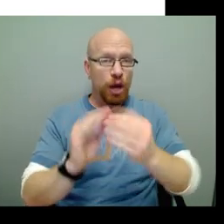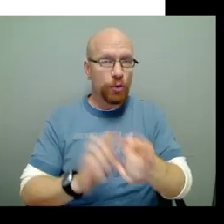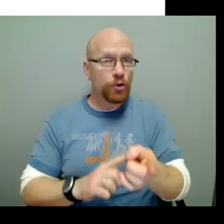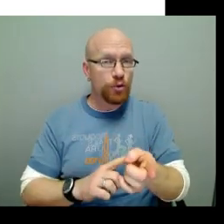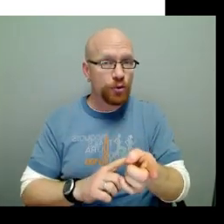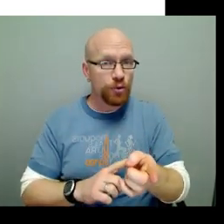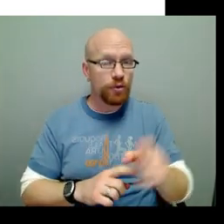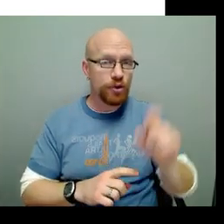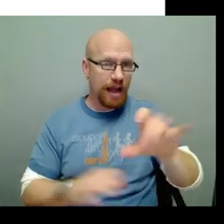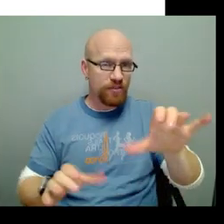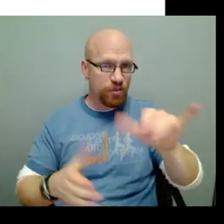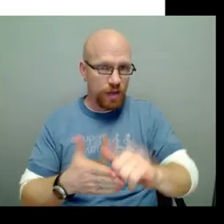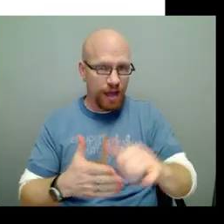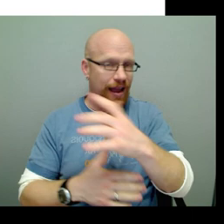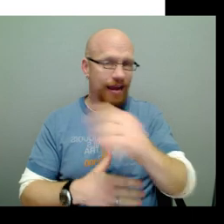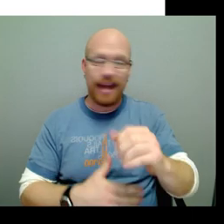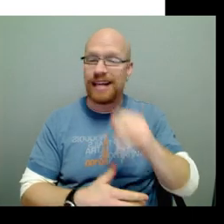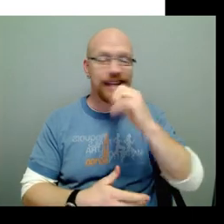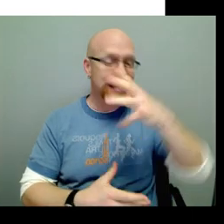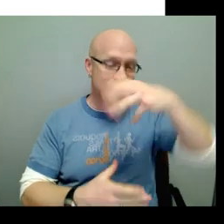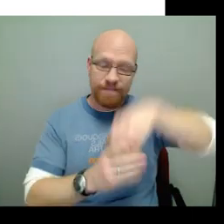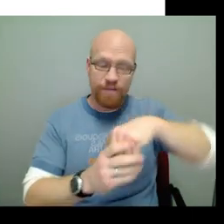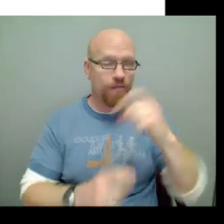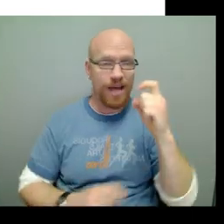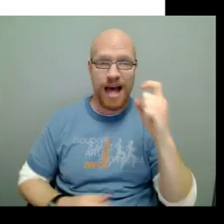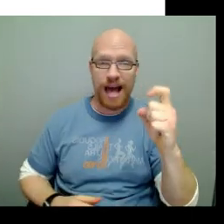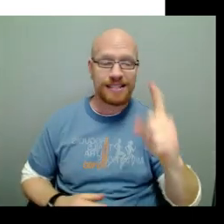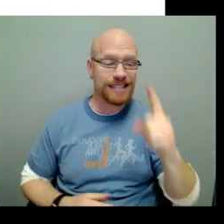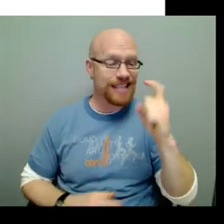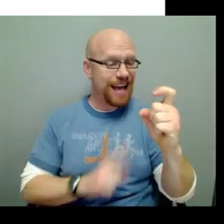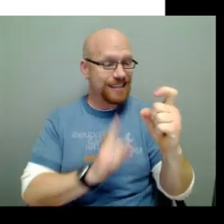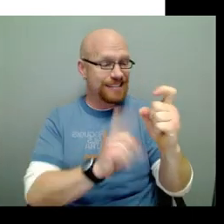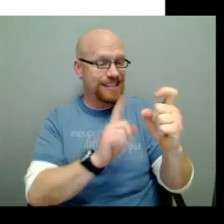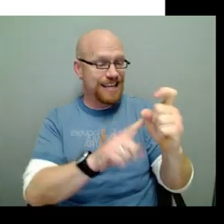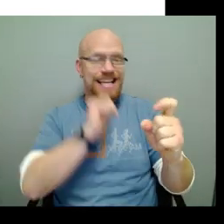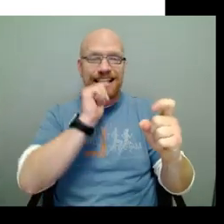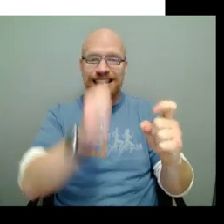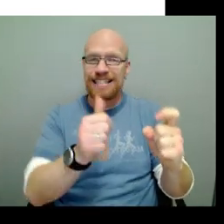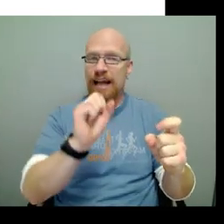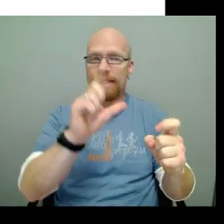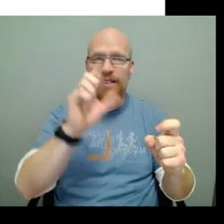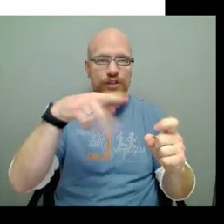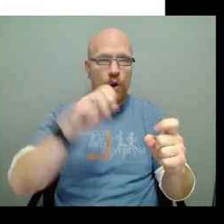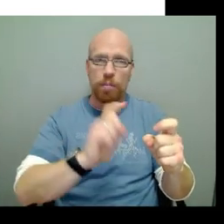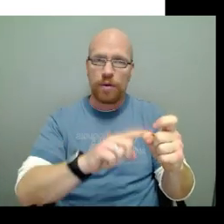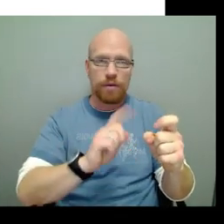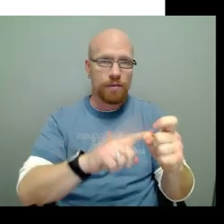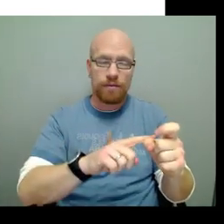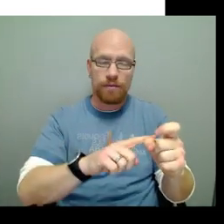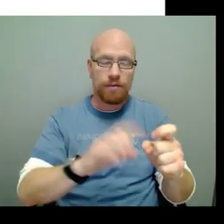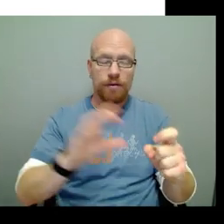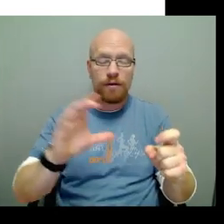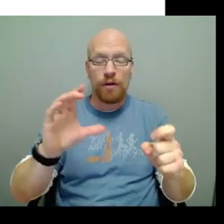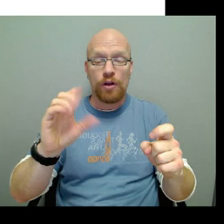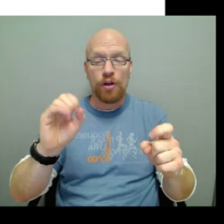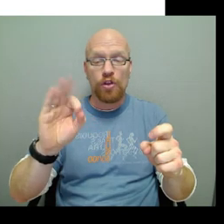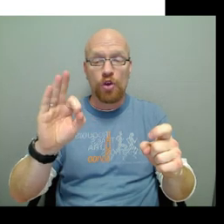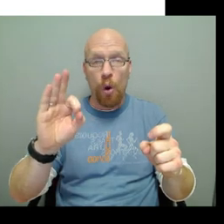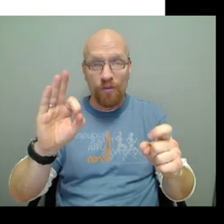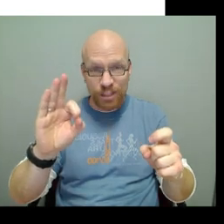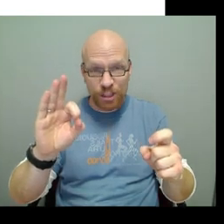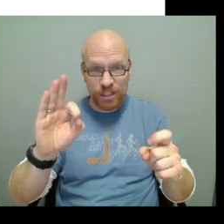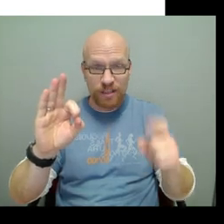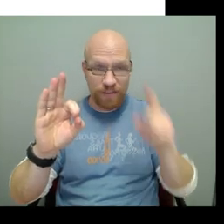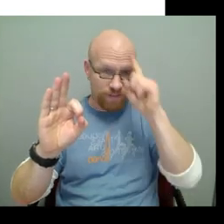negative with the number. You have to do that, and I didn't involve the x, because x is not the slope.